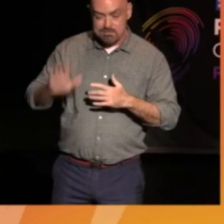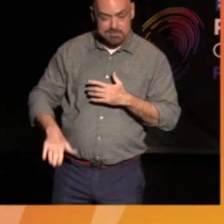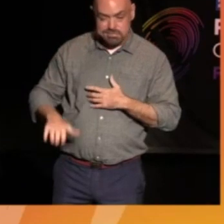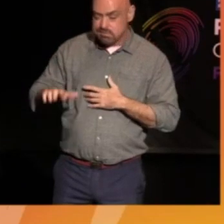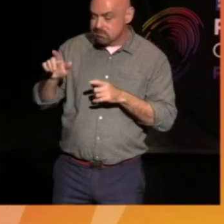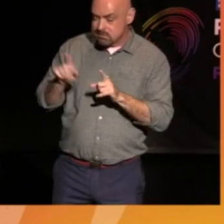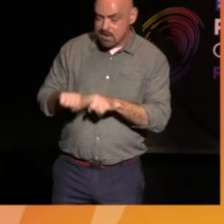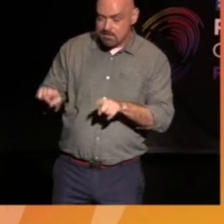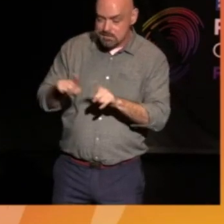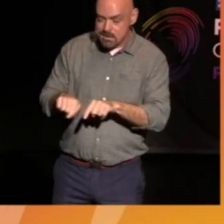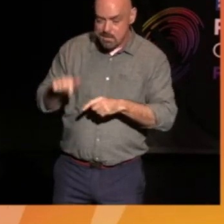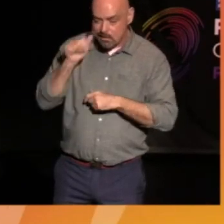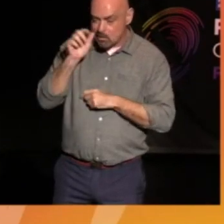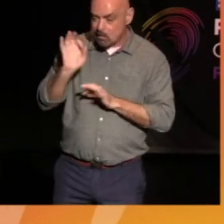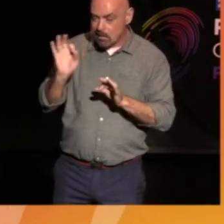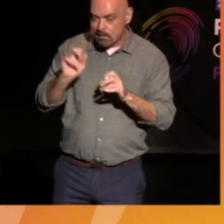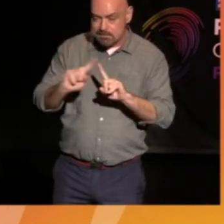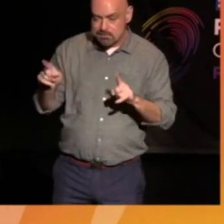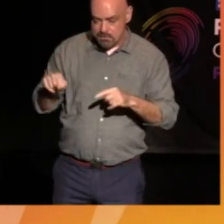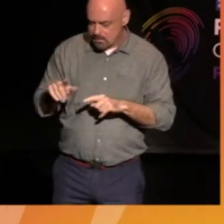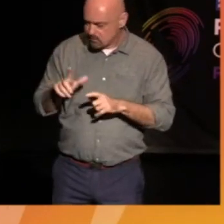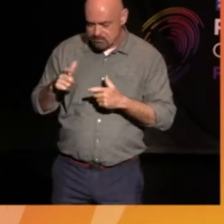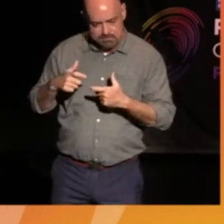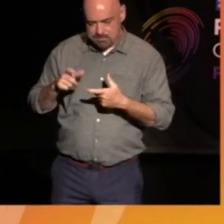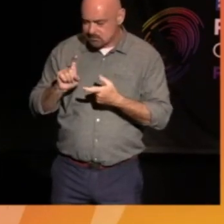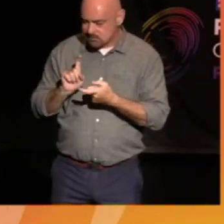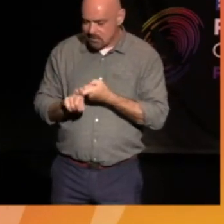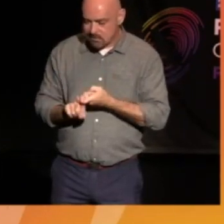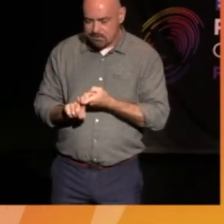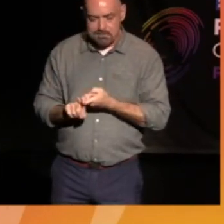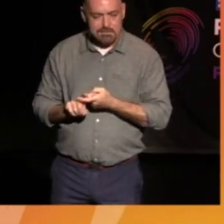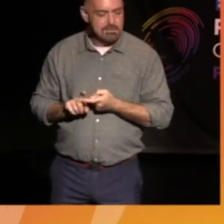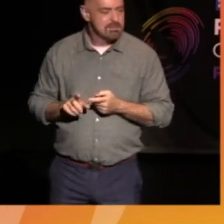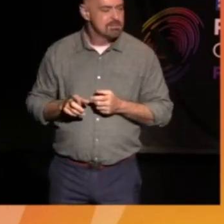life. Okay. One more question to begin with?